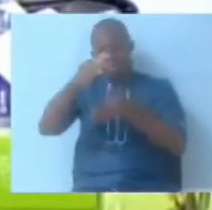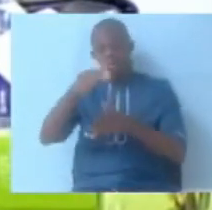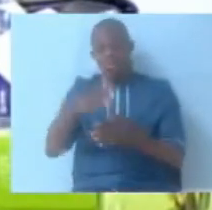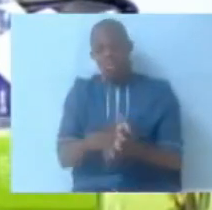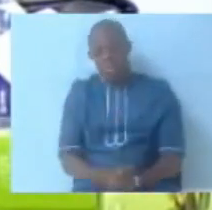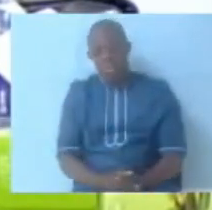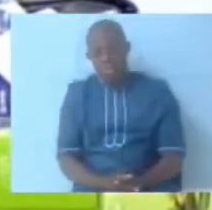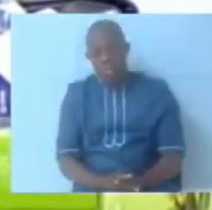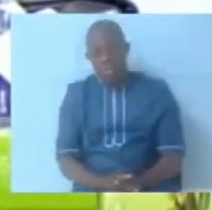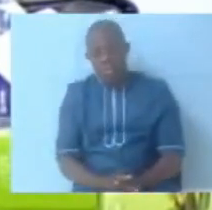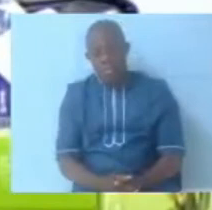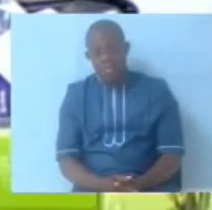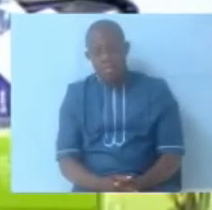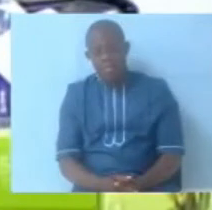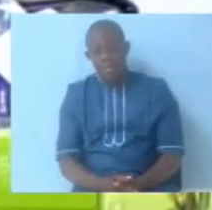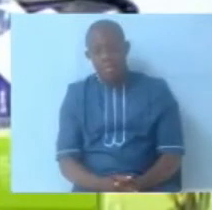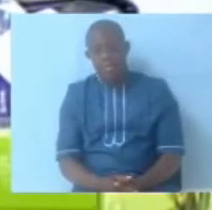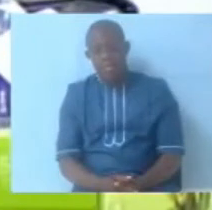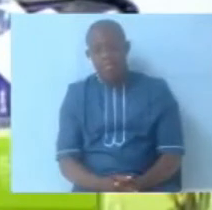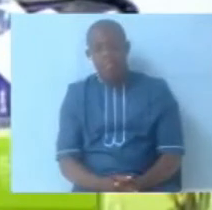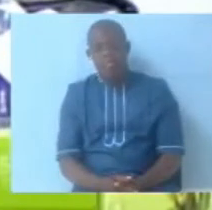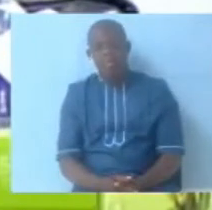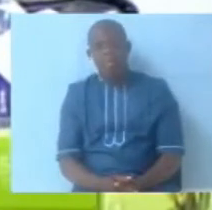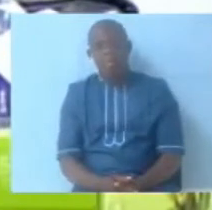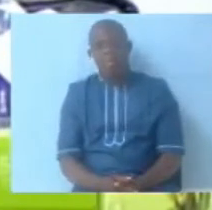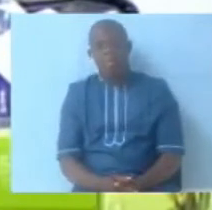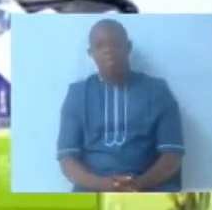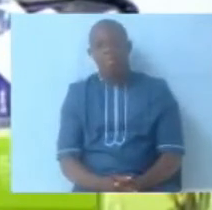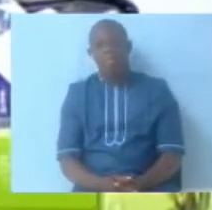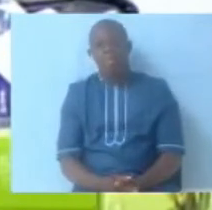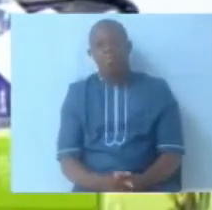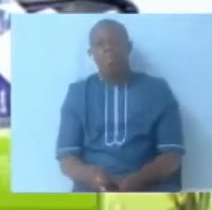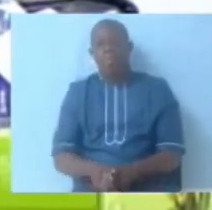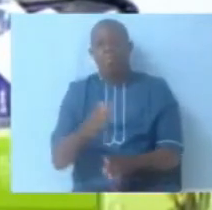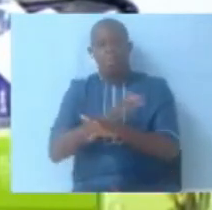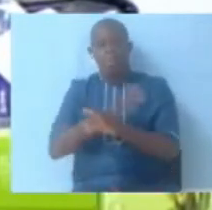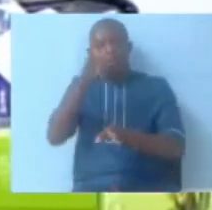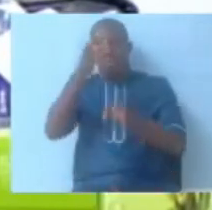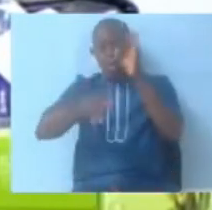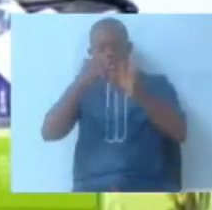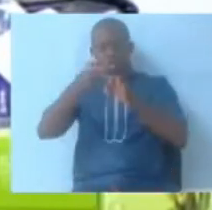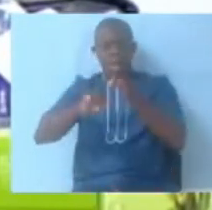The Court of Appeal at the time exercised jurisdiction on constitutional matters.